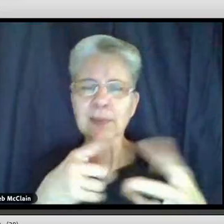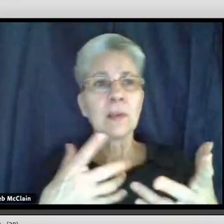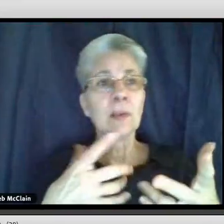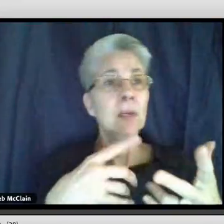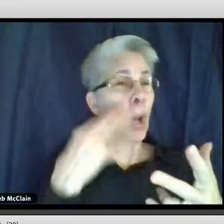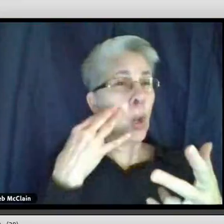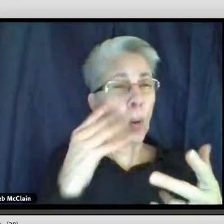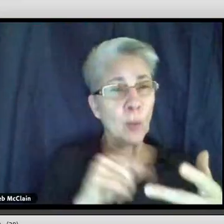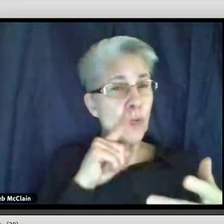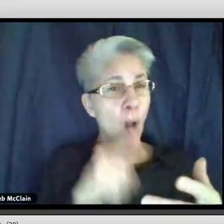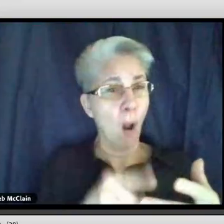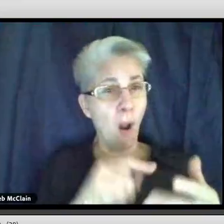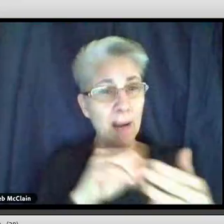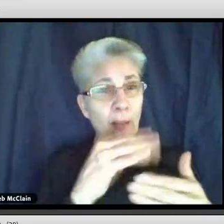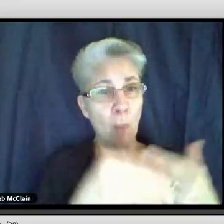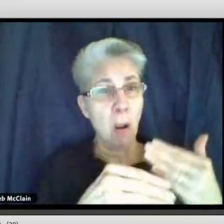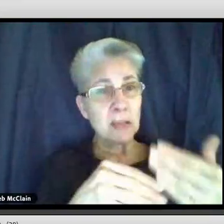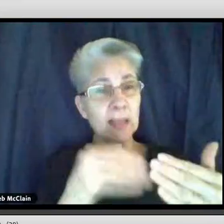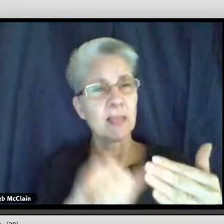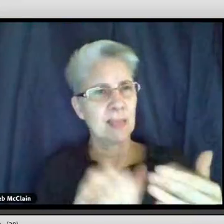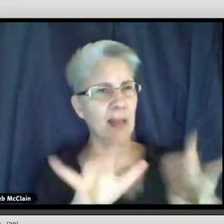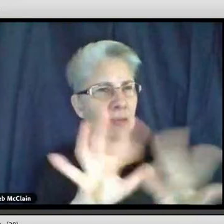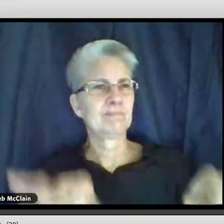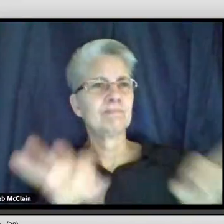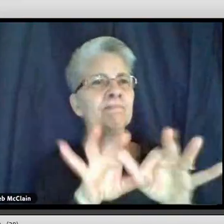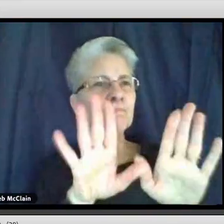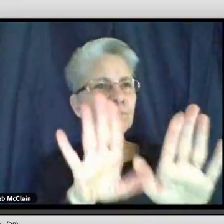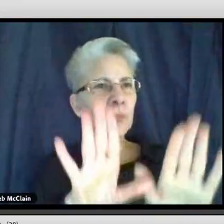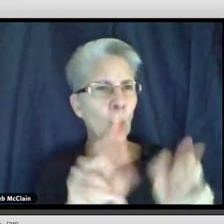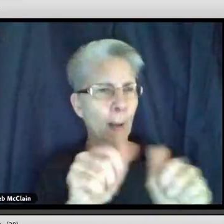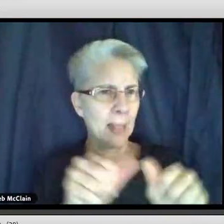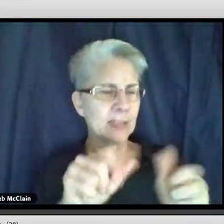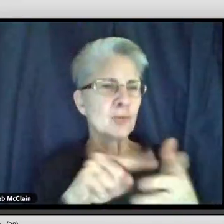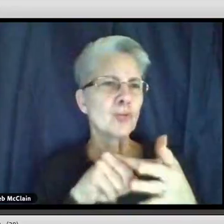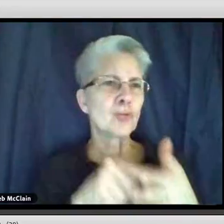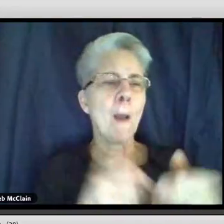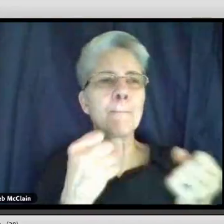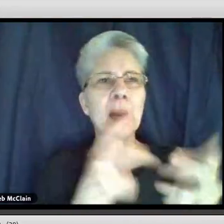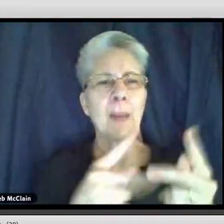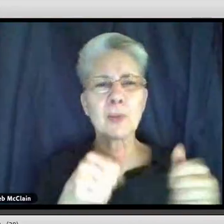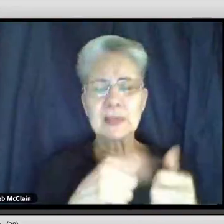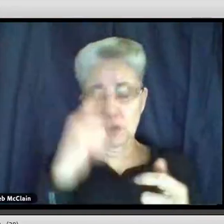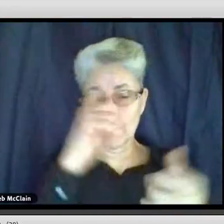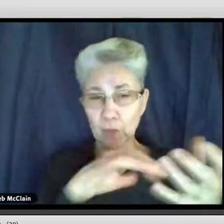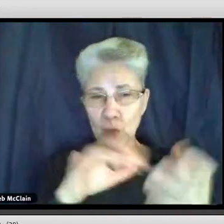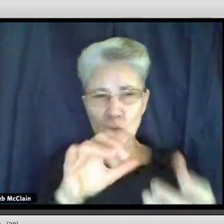at is a really great place to start, because so many people are still confused about where they are.